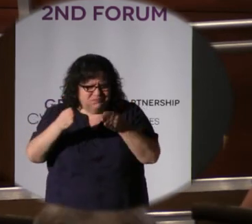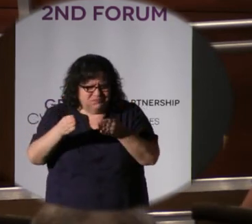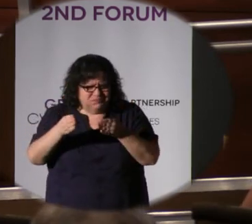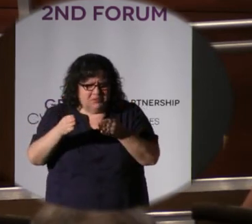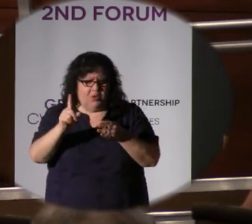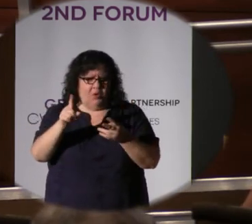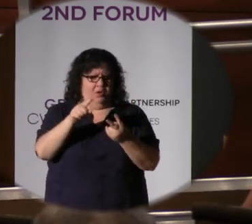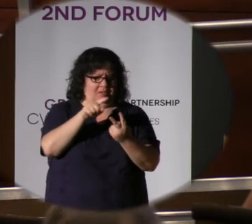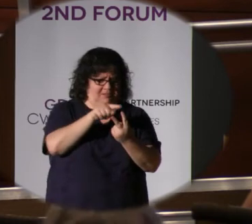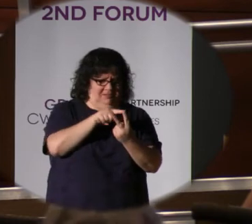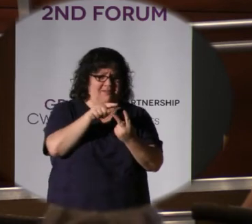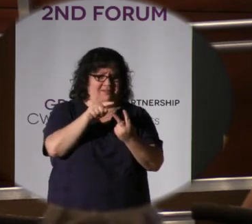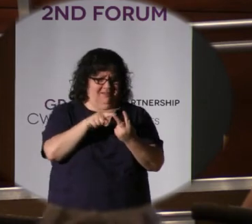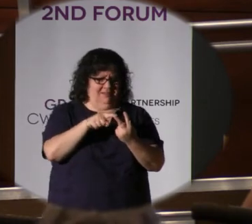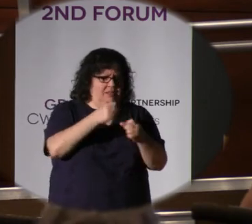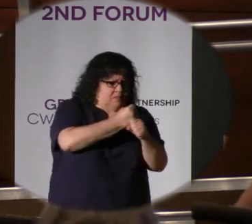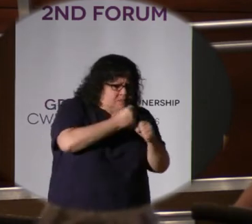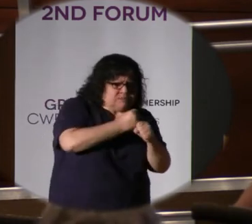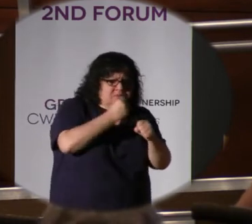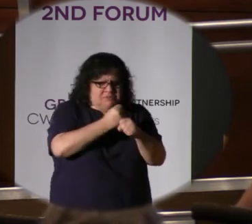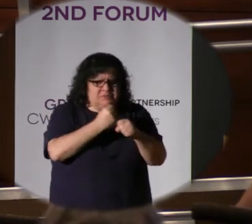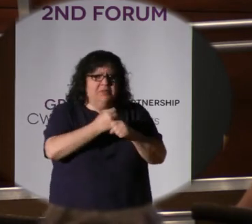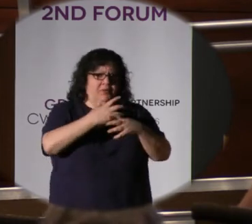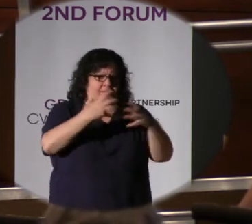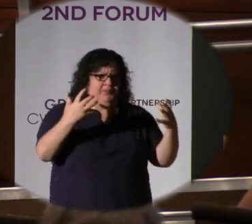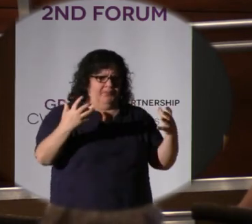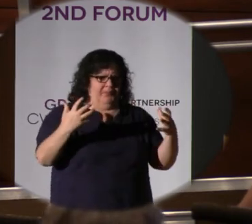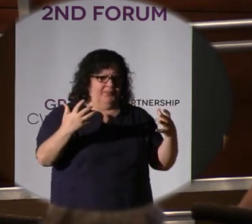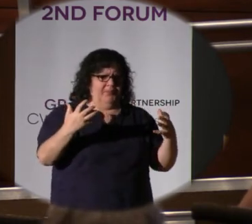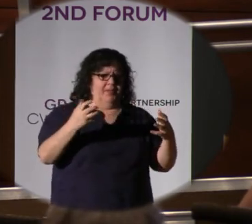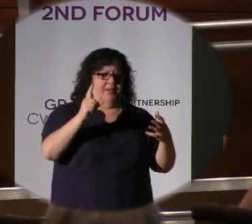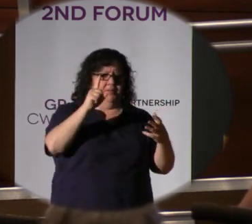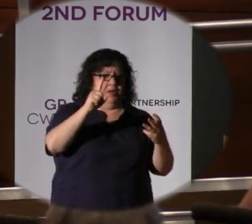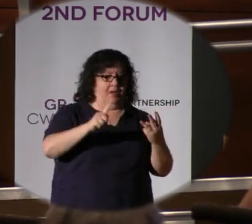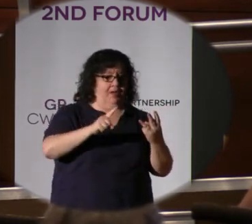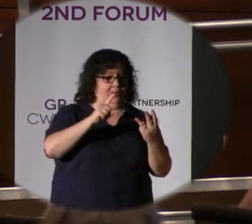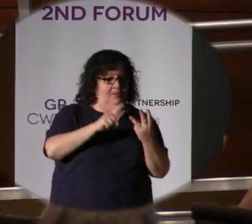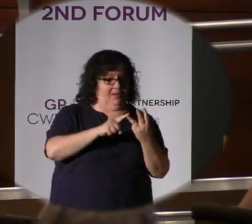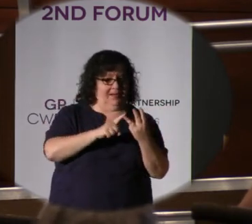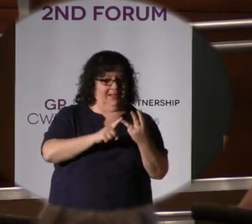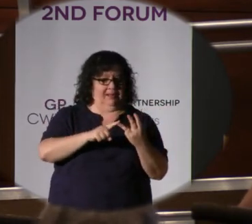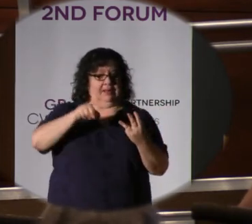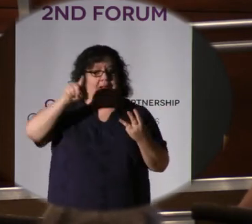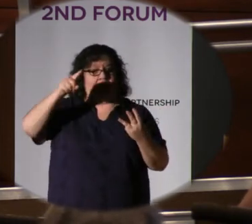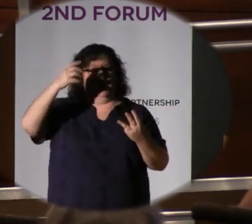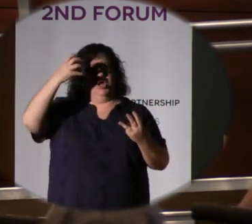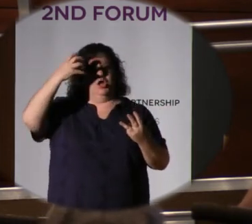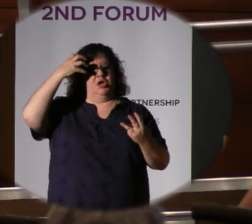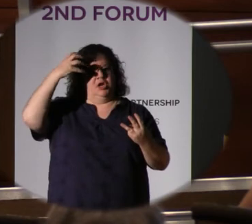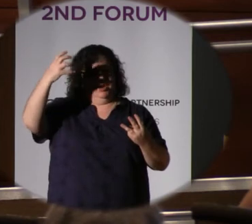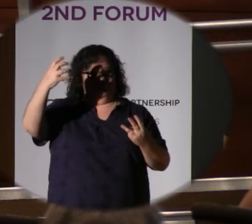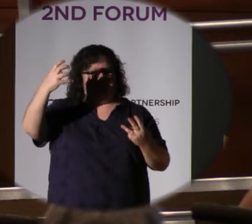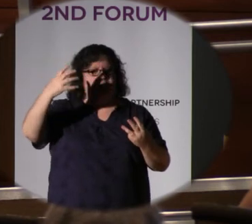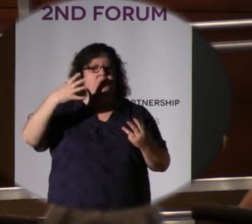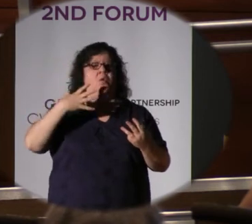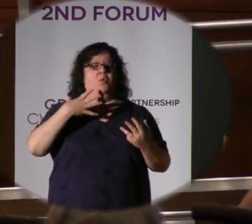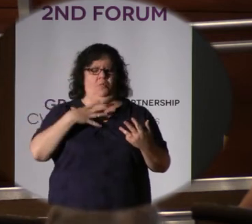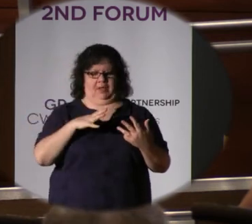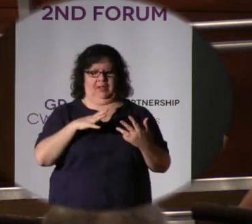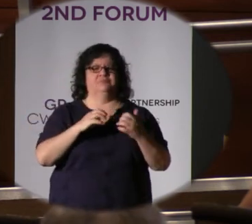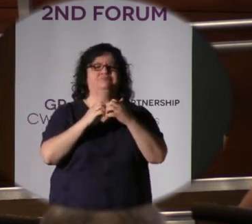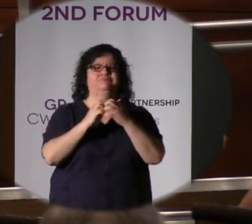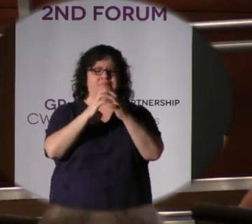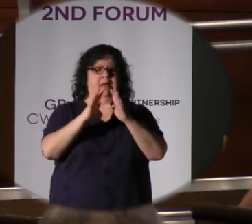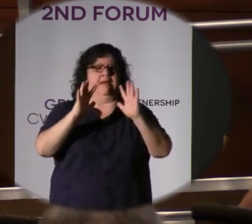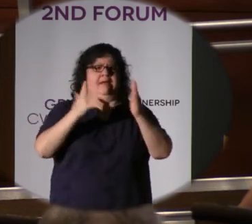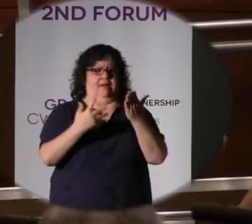started a process that they call Computer for Schools. And what we say is that the disabled children should not be left out of